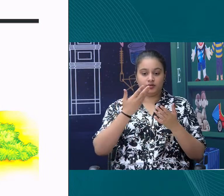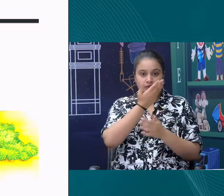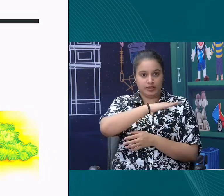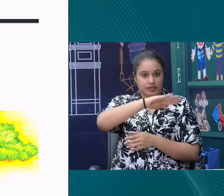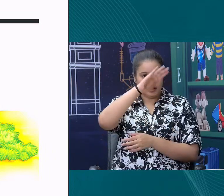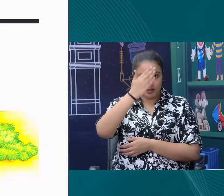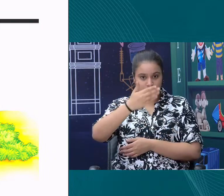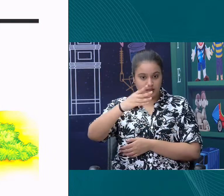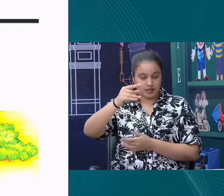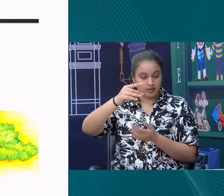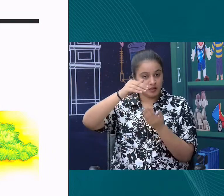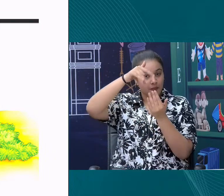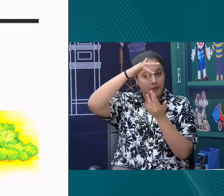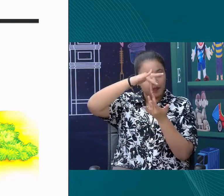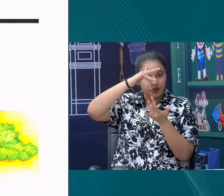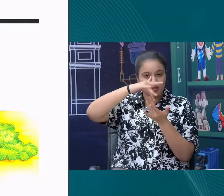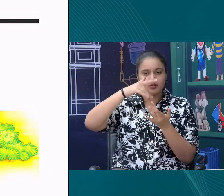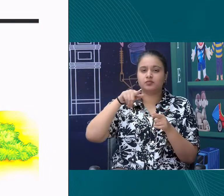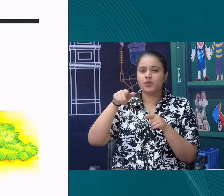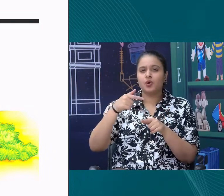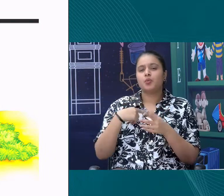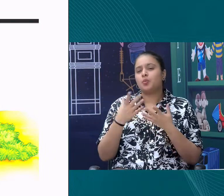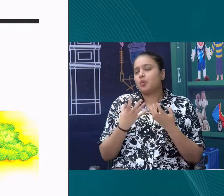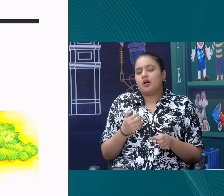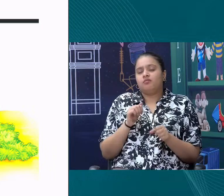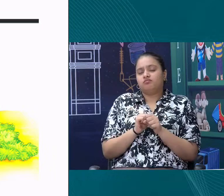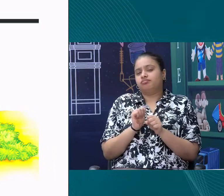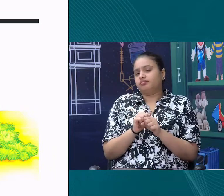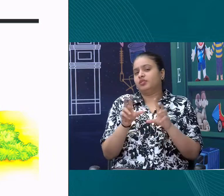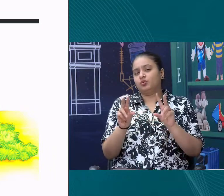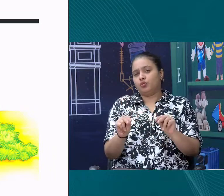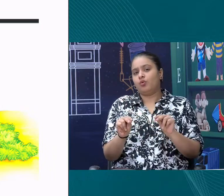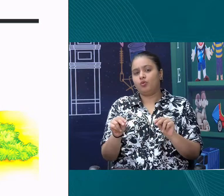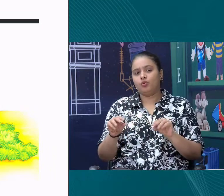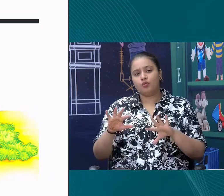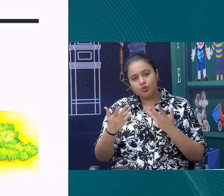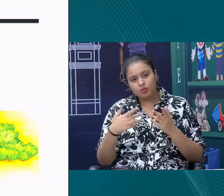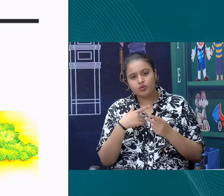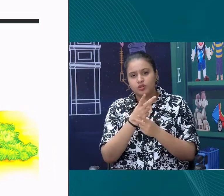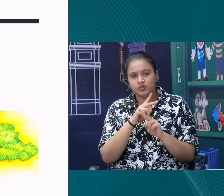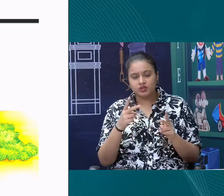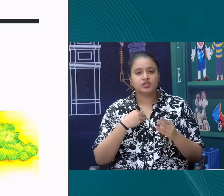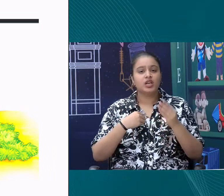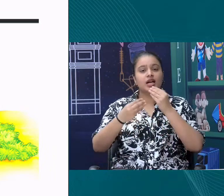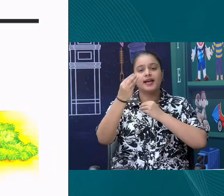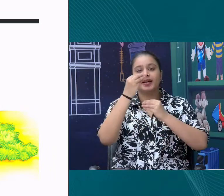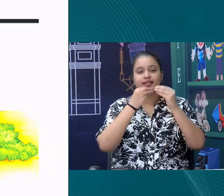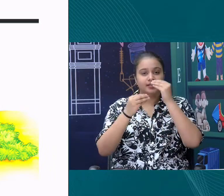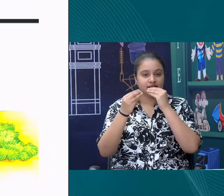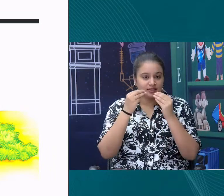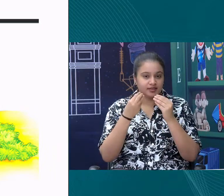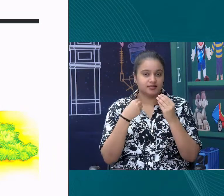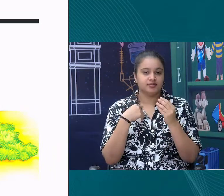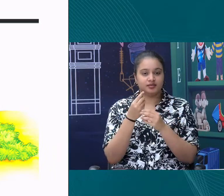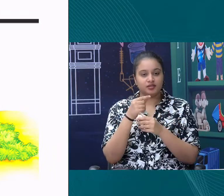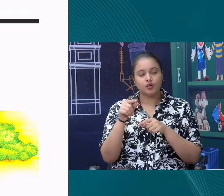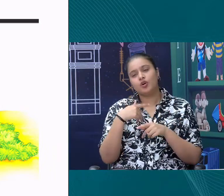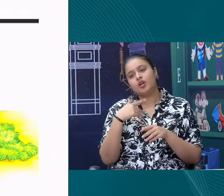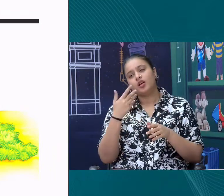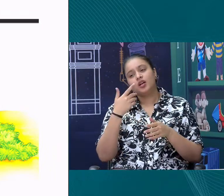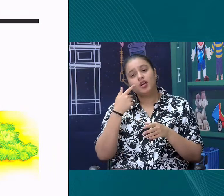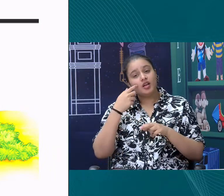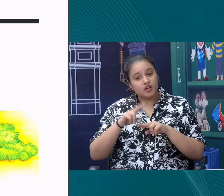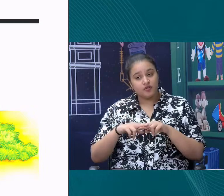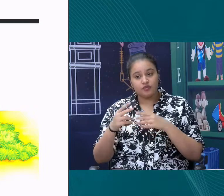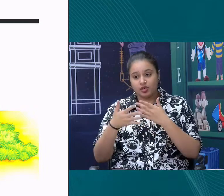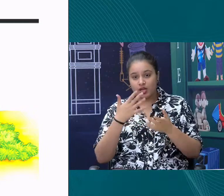howling desert because he did not want to work. He ate sticks and thorns and prickles, and when anybody spoke to him, he